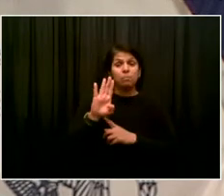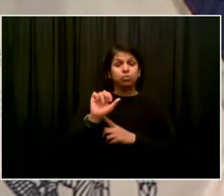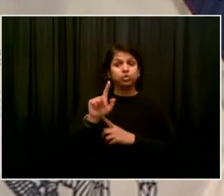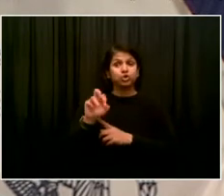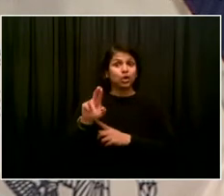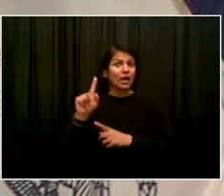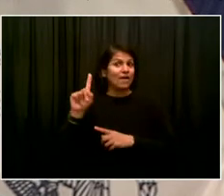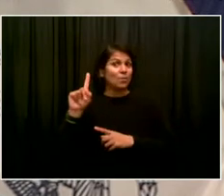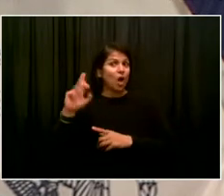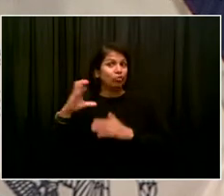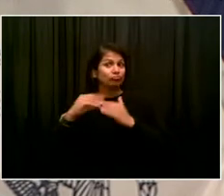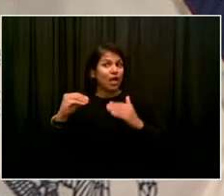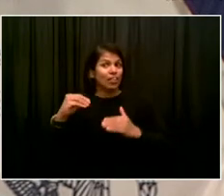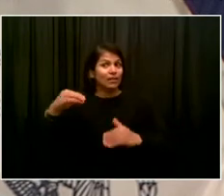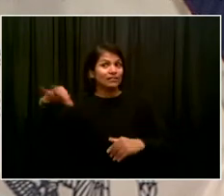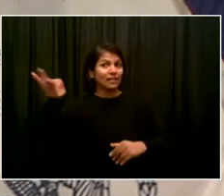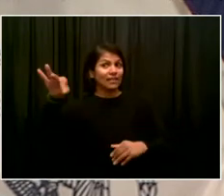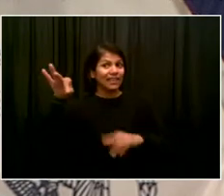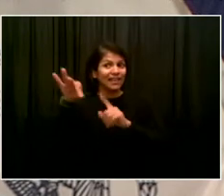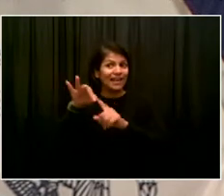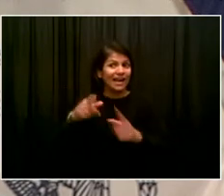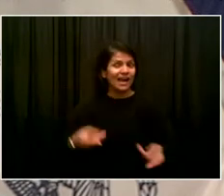are showing up.